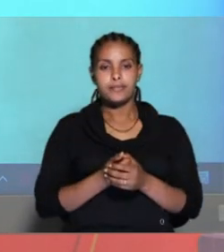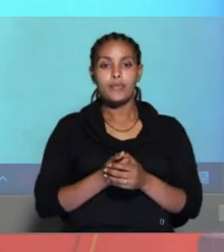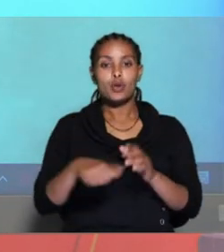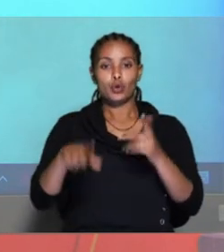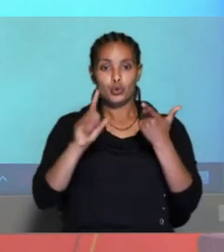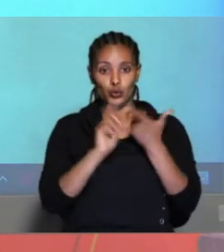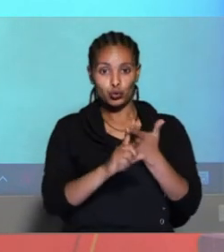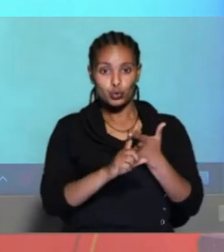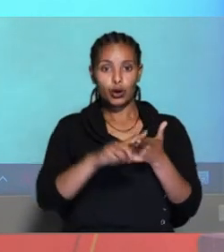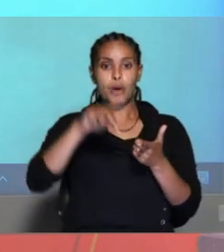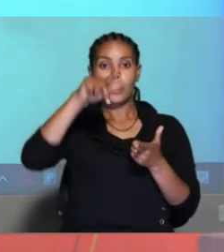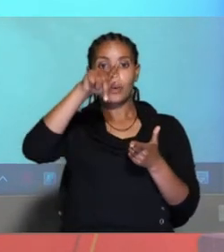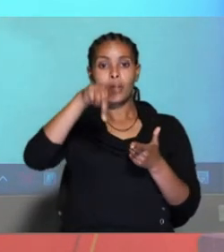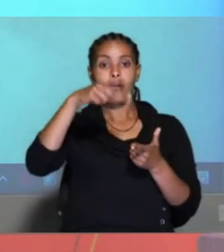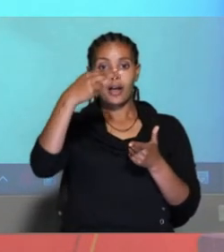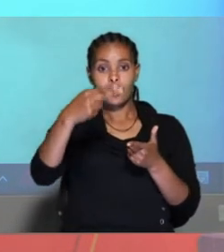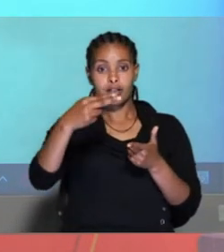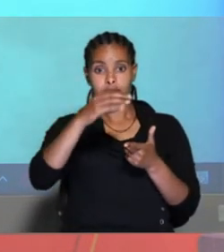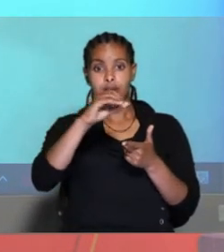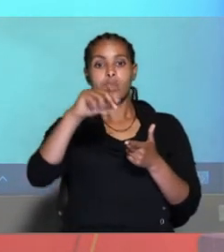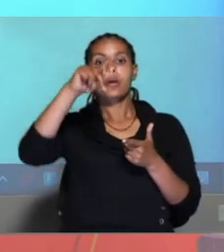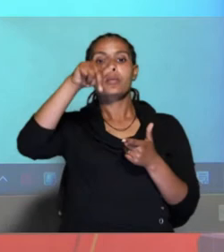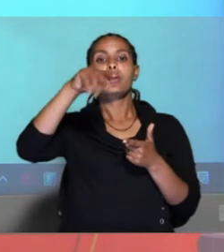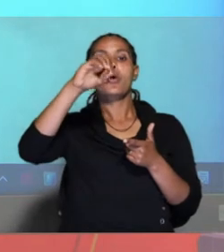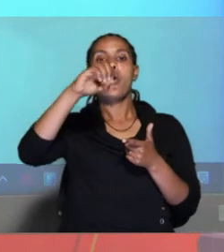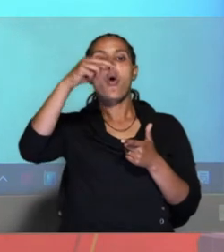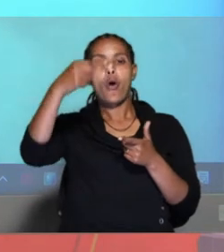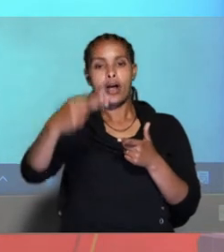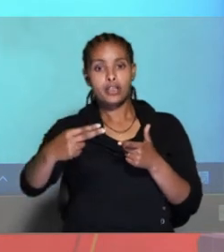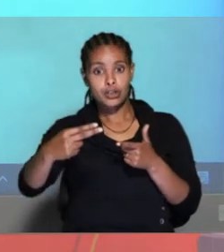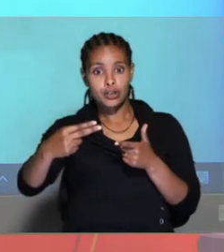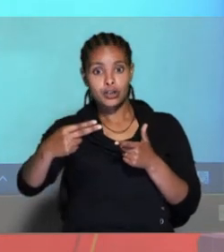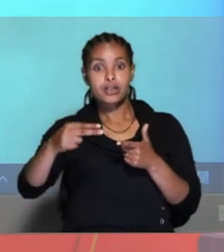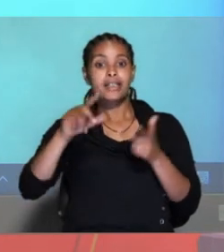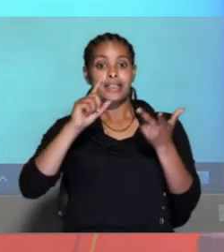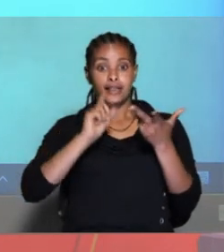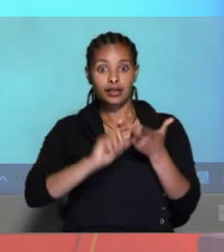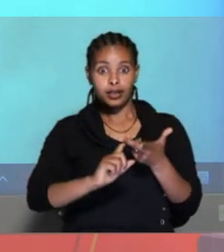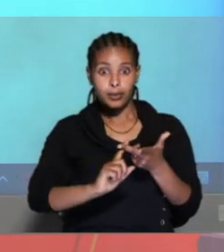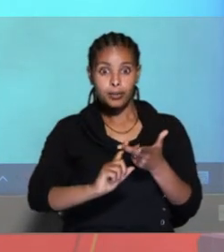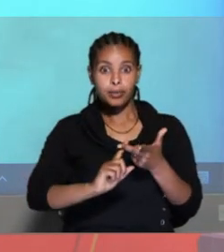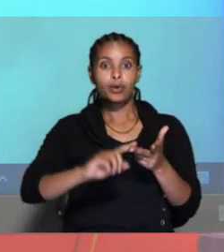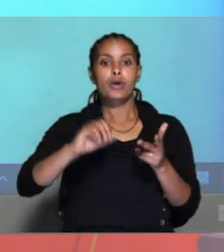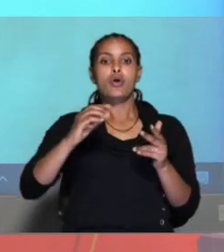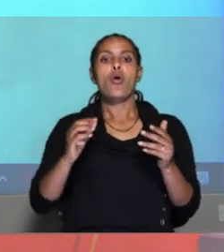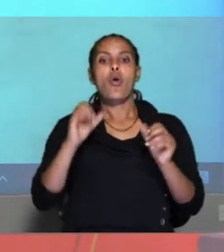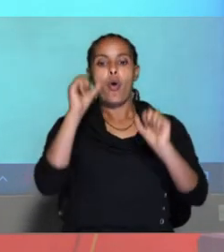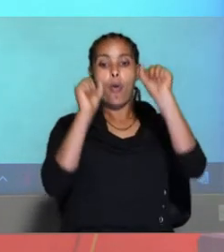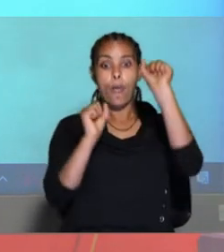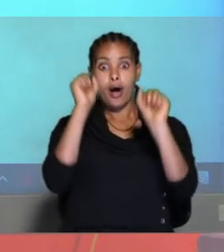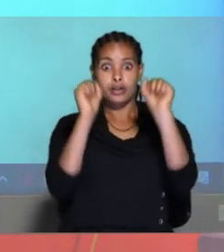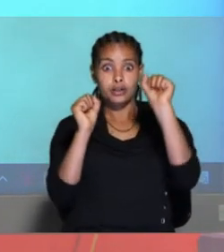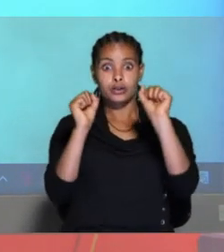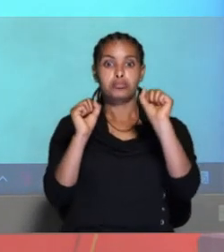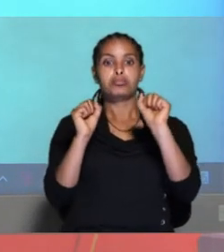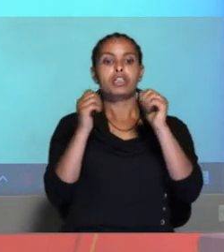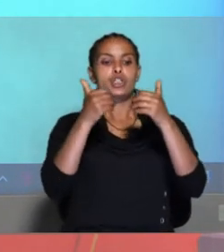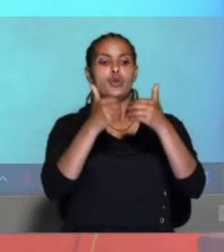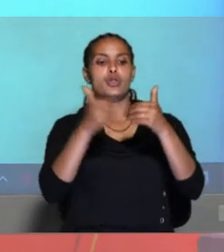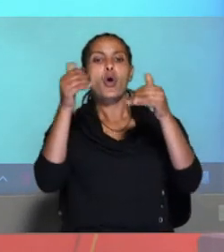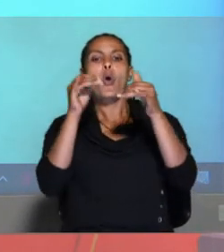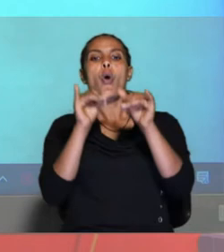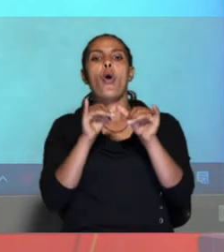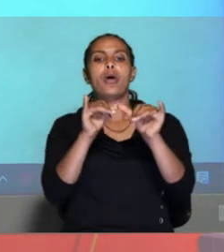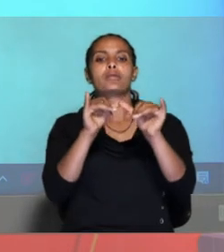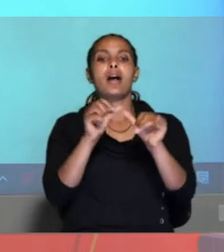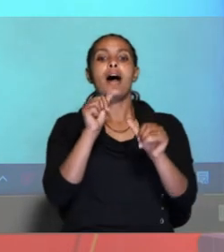2. pH and pOH. 3. Comparison of dissociation constant of